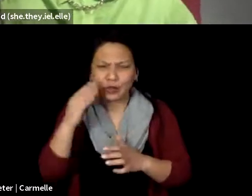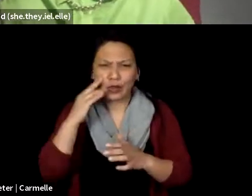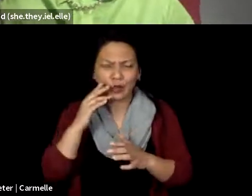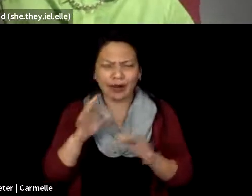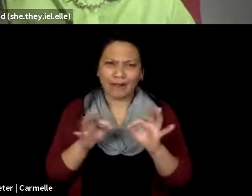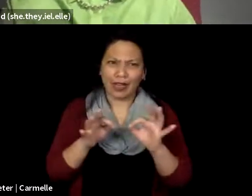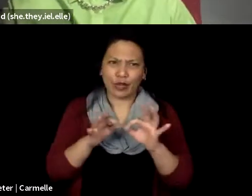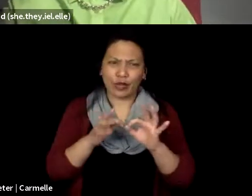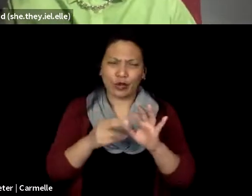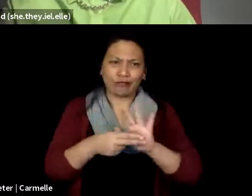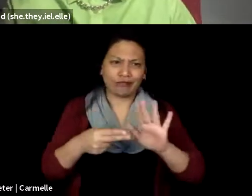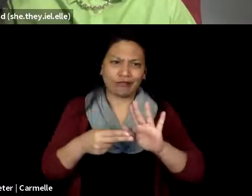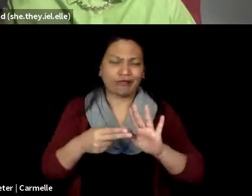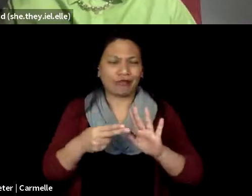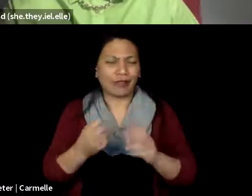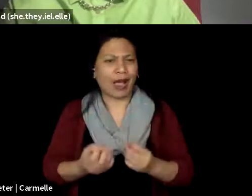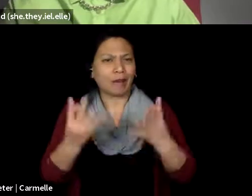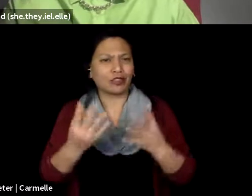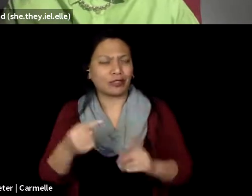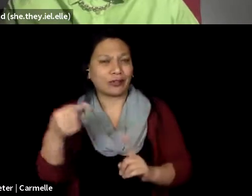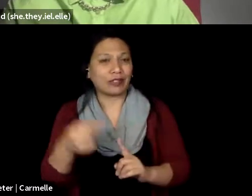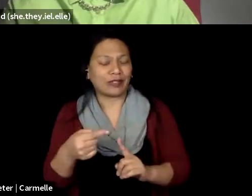what we're worth, but it's an important thing to put into practice